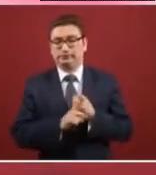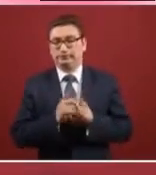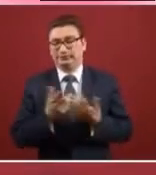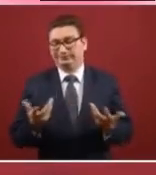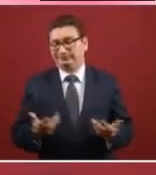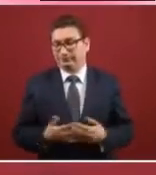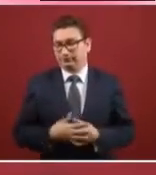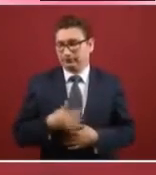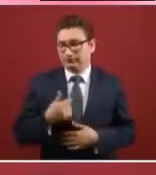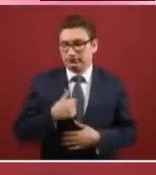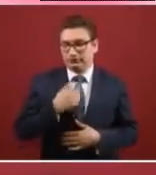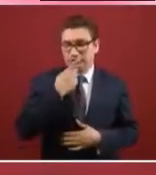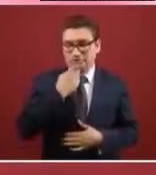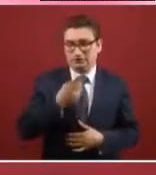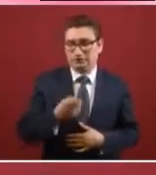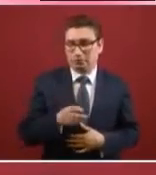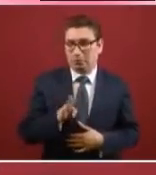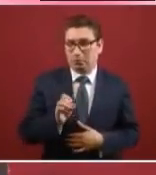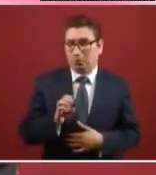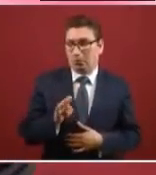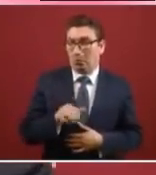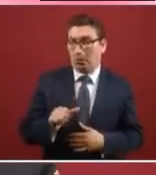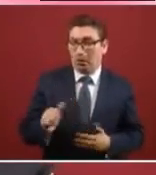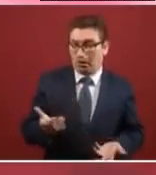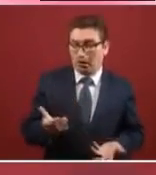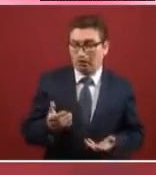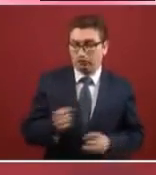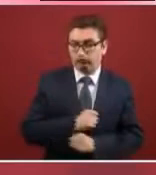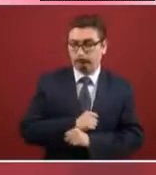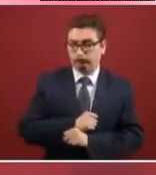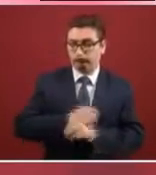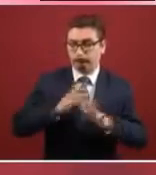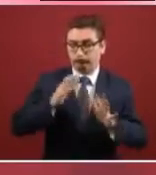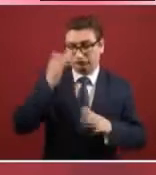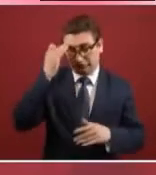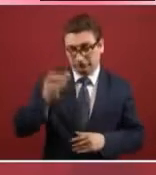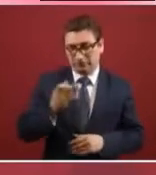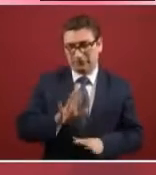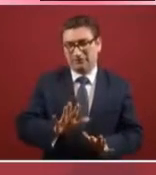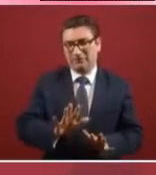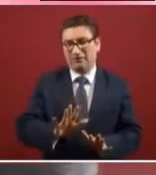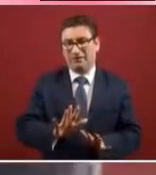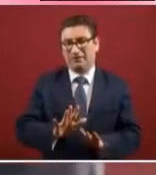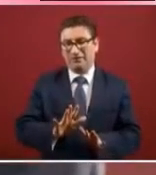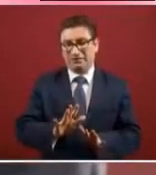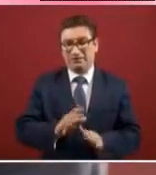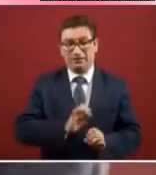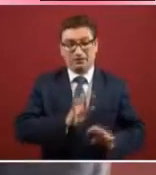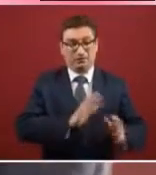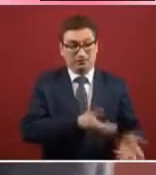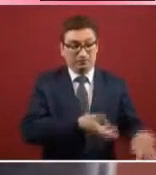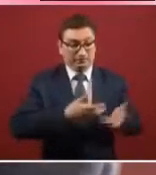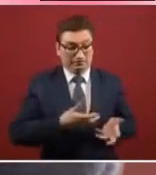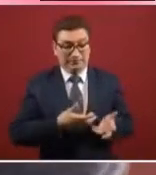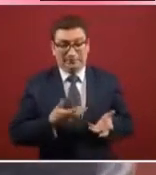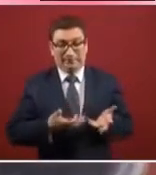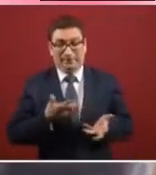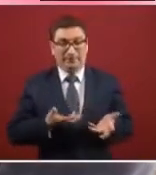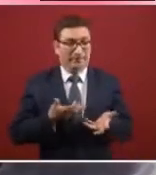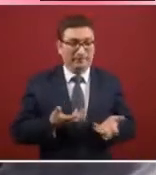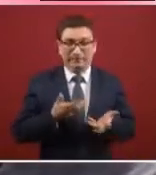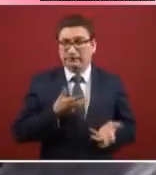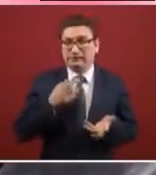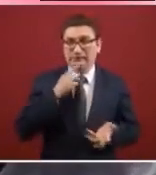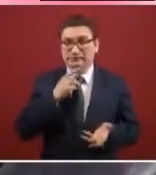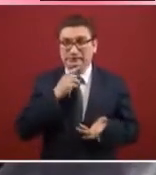say bomba de tiempo. A bomb of time. Podemos decir, esa papa caliente. That hot potato. No hay que